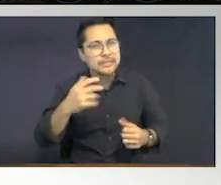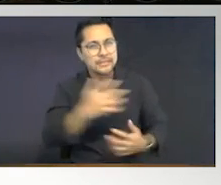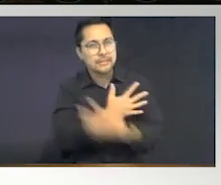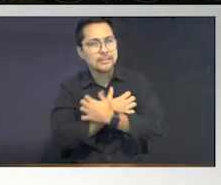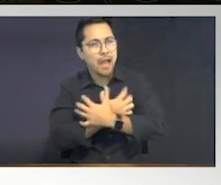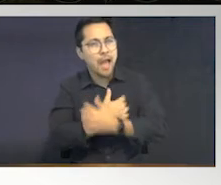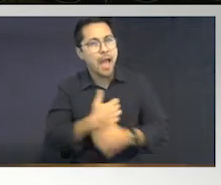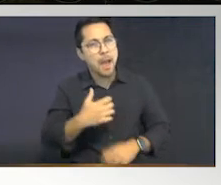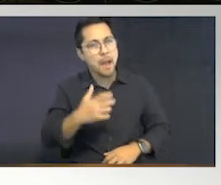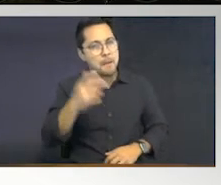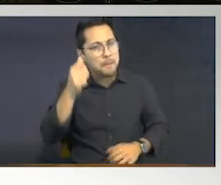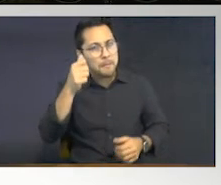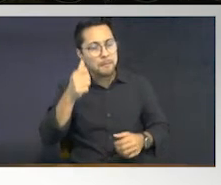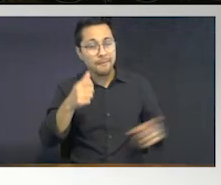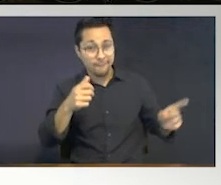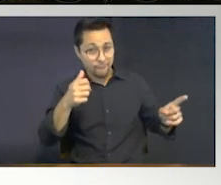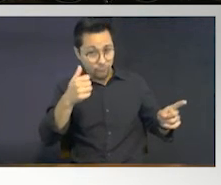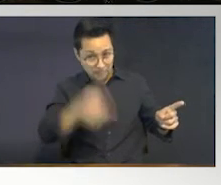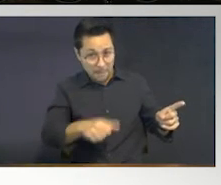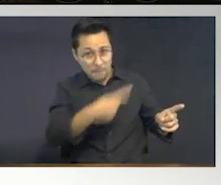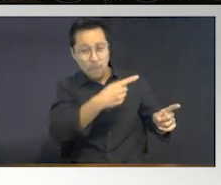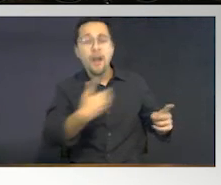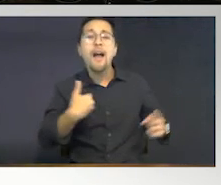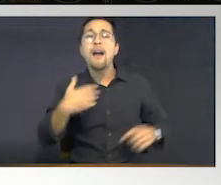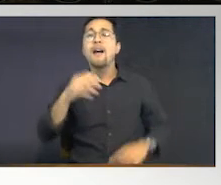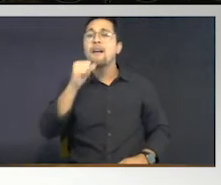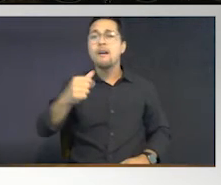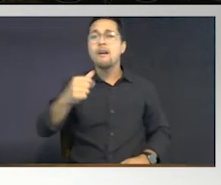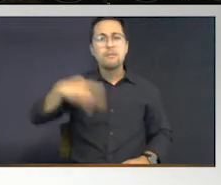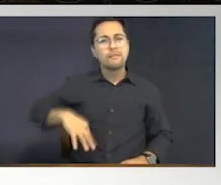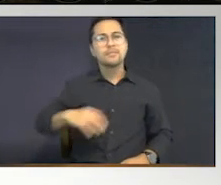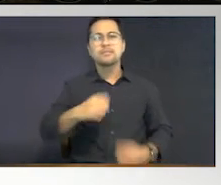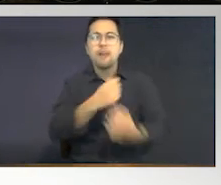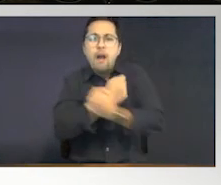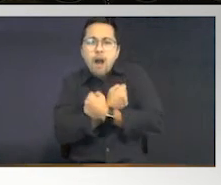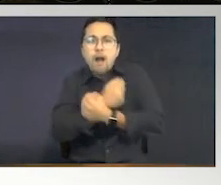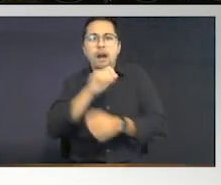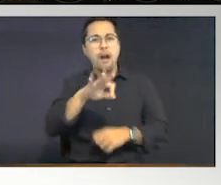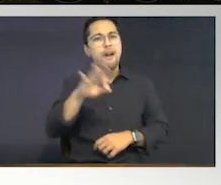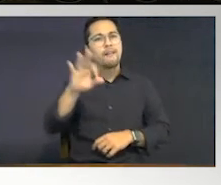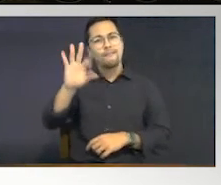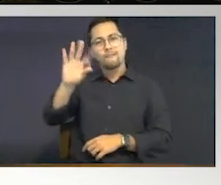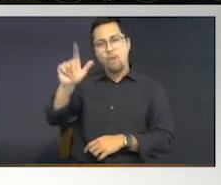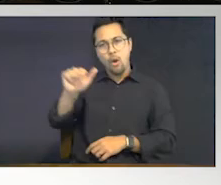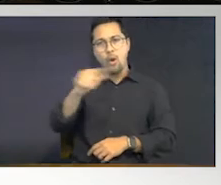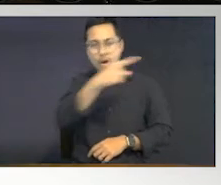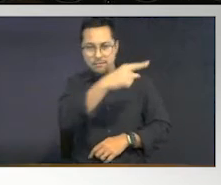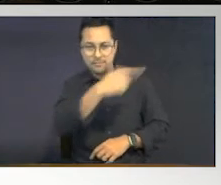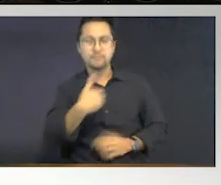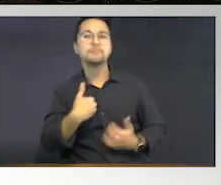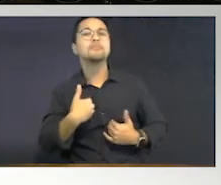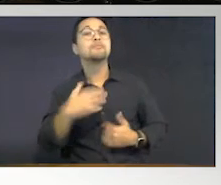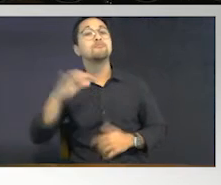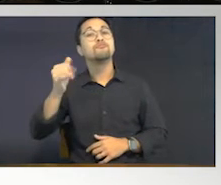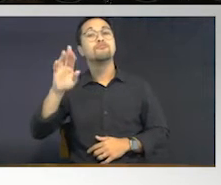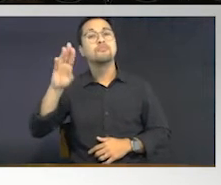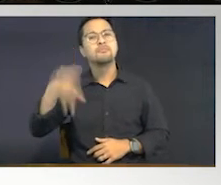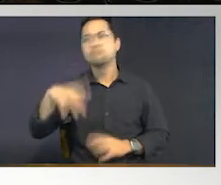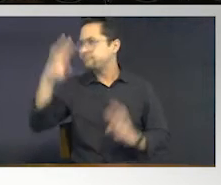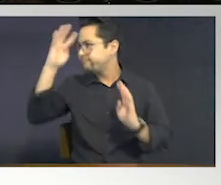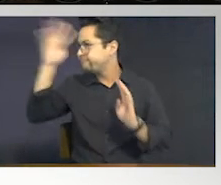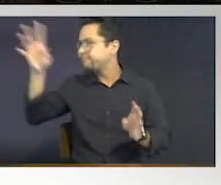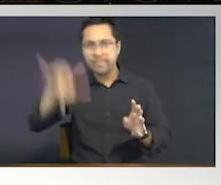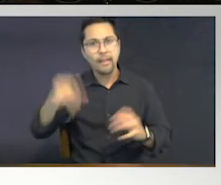year, we have a nonprofit called Hugs of Florida. It's a local support group, and Jeremy was the one that came up with the